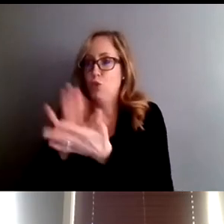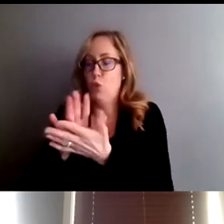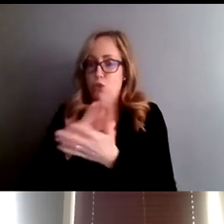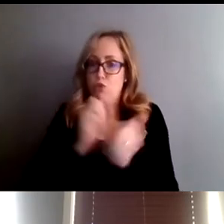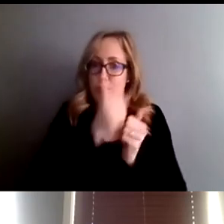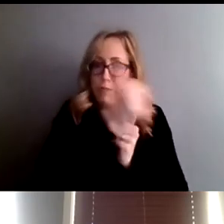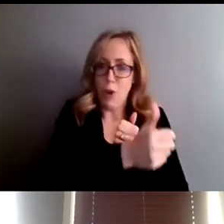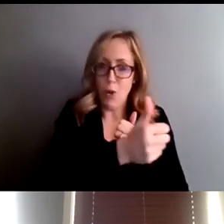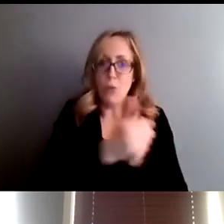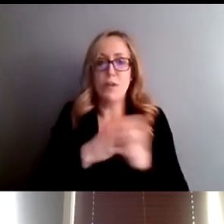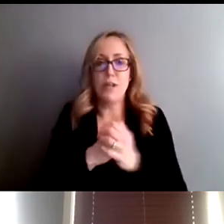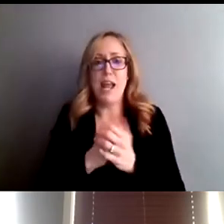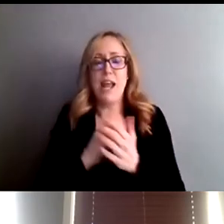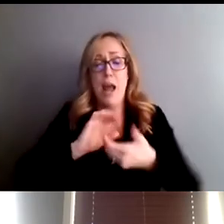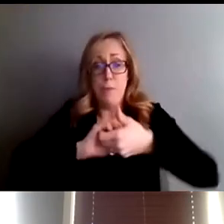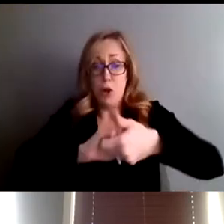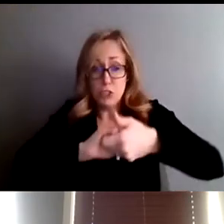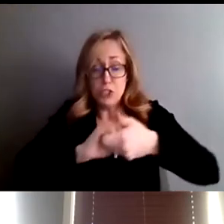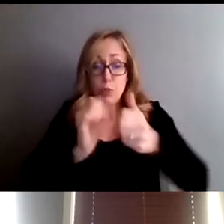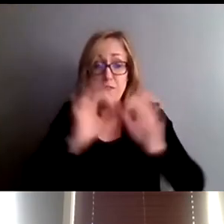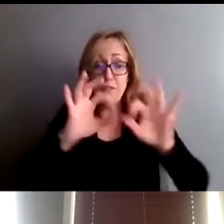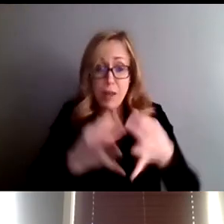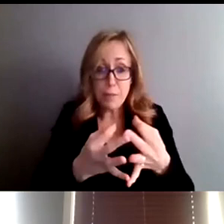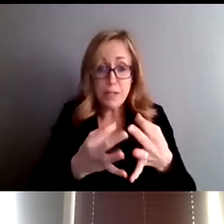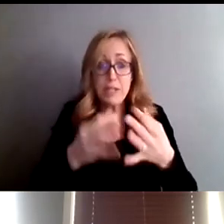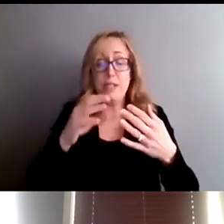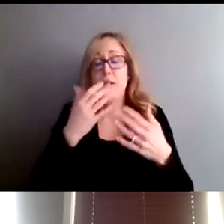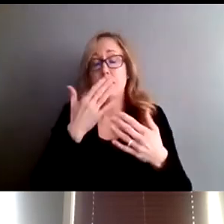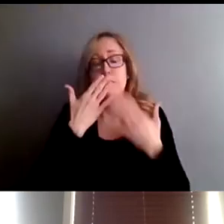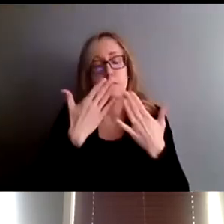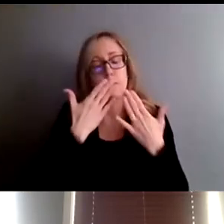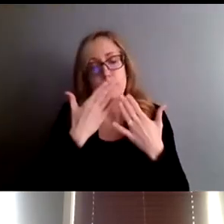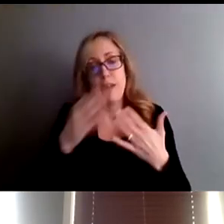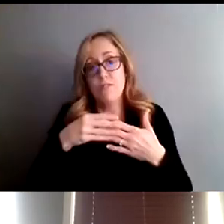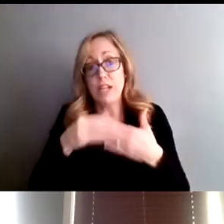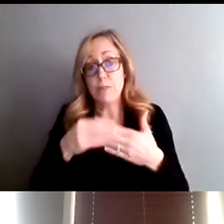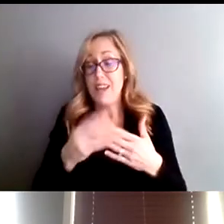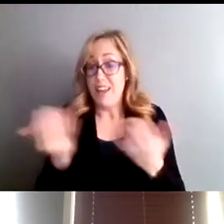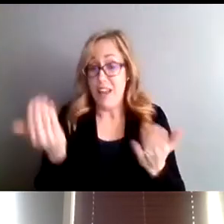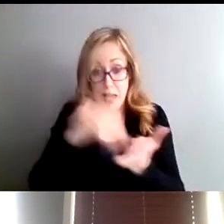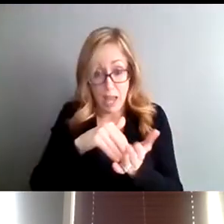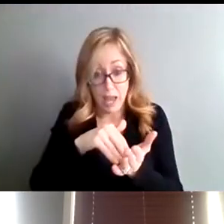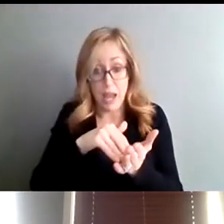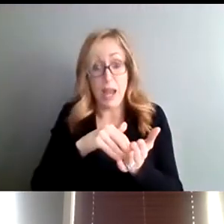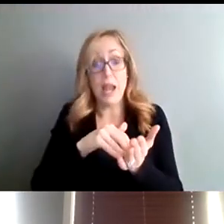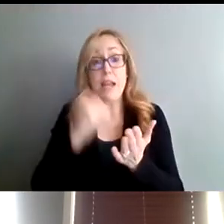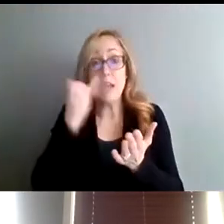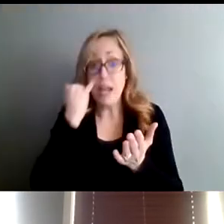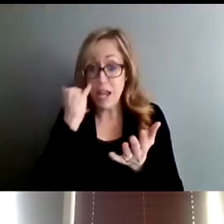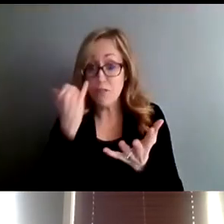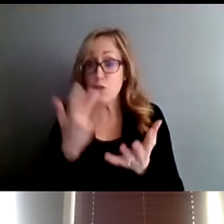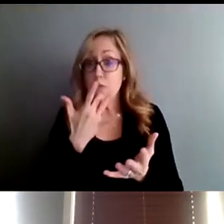partnership, and I thank you for all of your patience and flexibility. If it's working well for you, again, we'll be able to continue with the remote